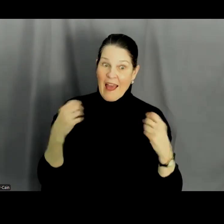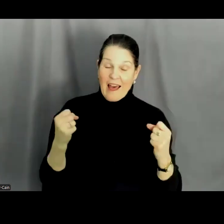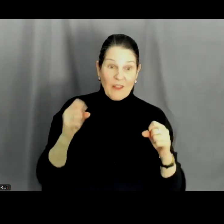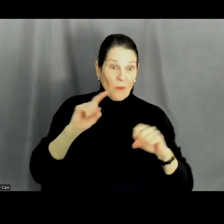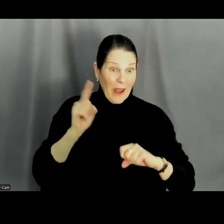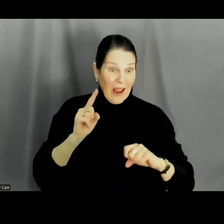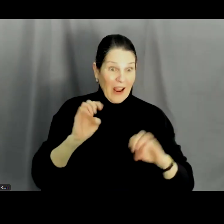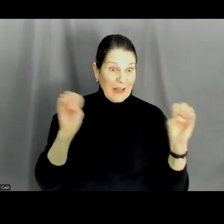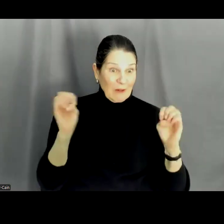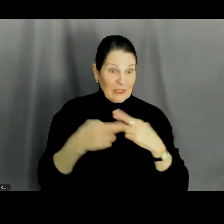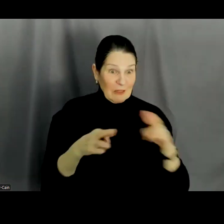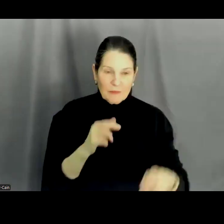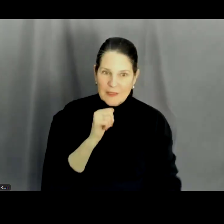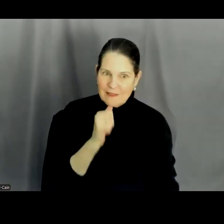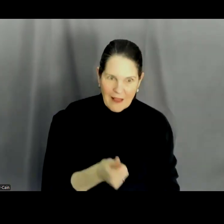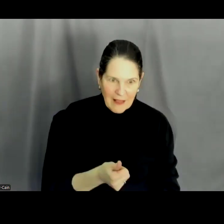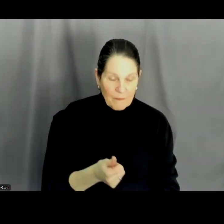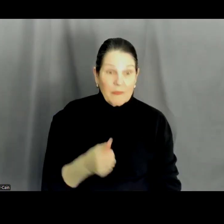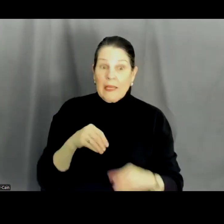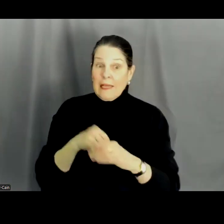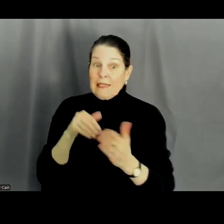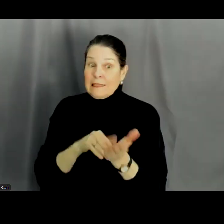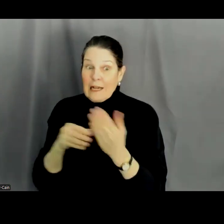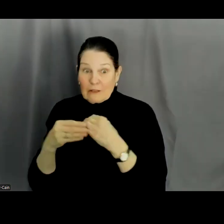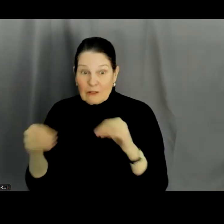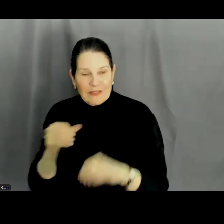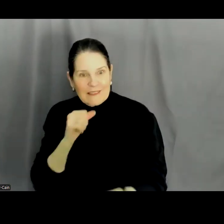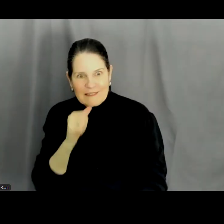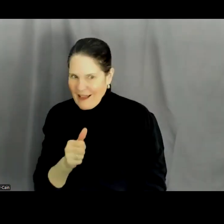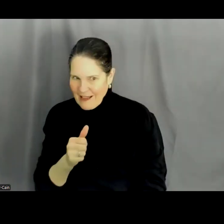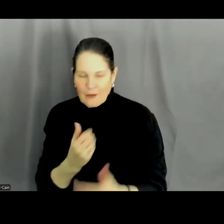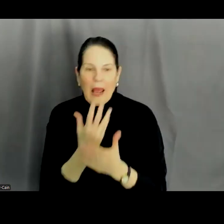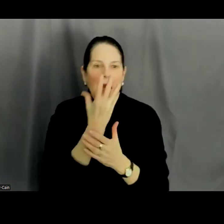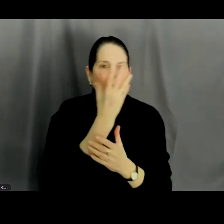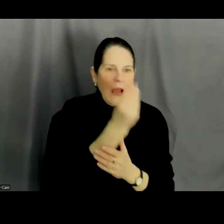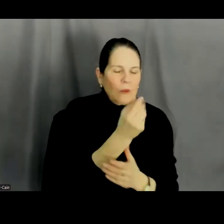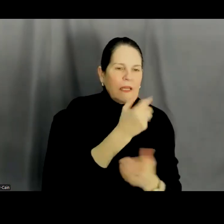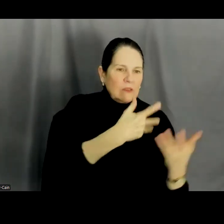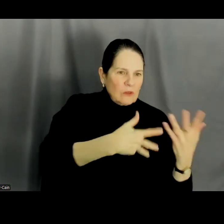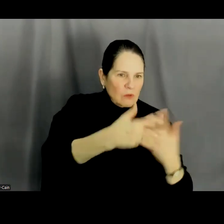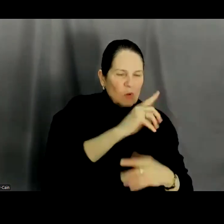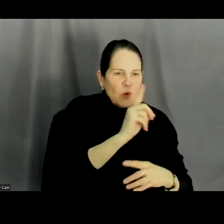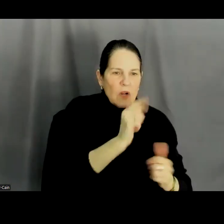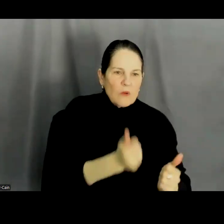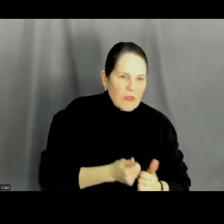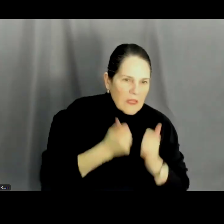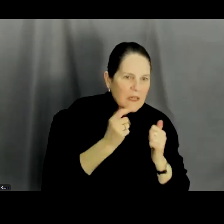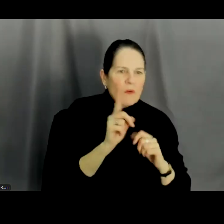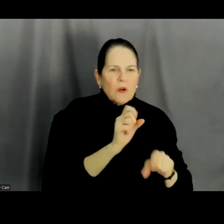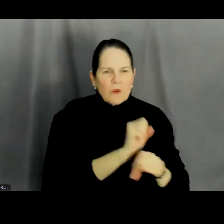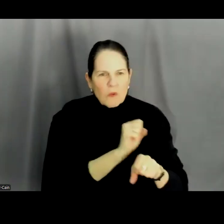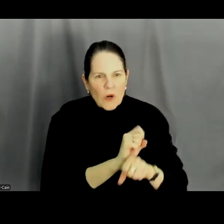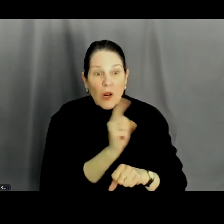room and it's not created in the doctor's office, but it's in the social and structural conditions in which we live, work, and play. So we